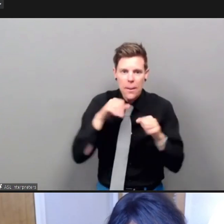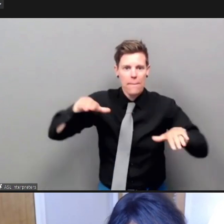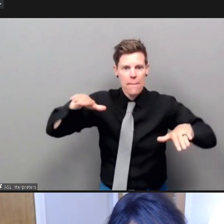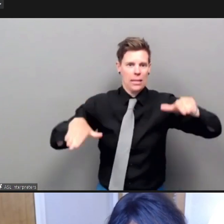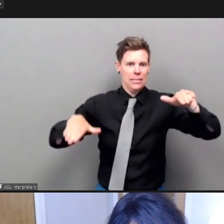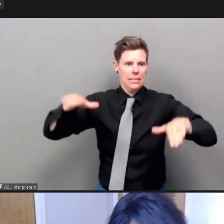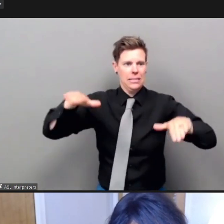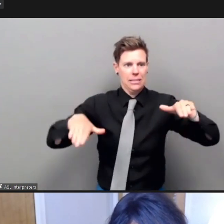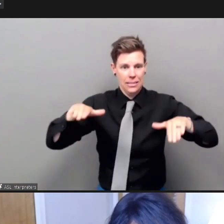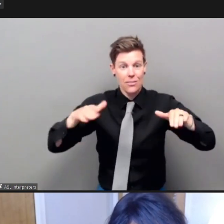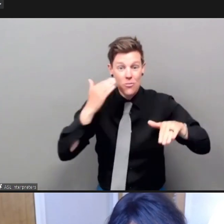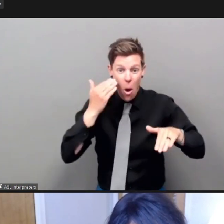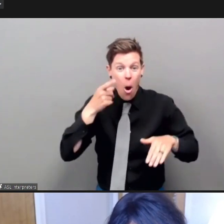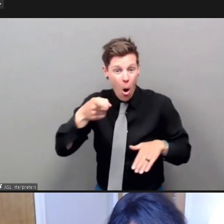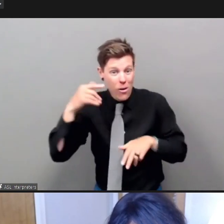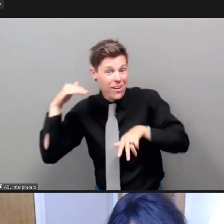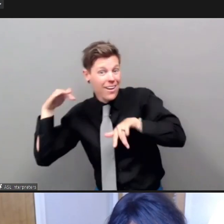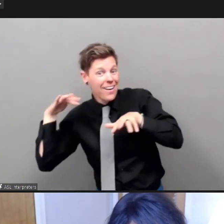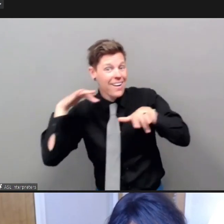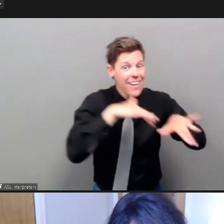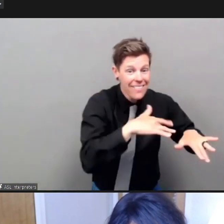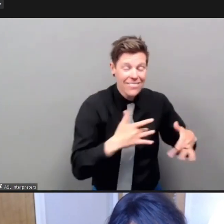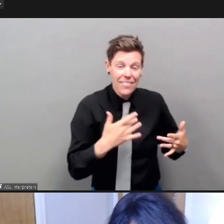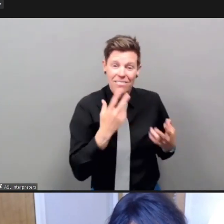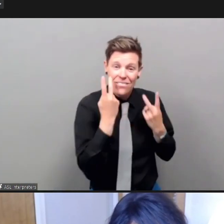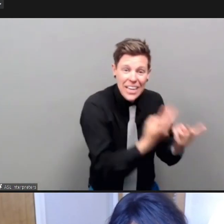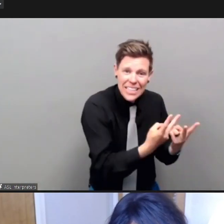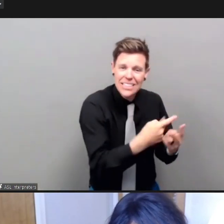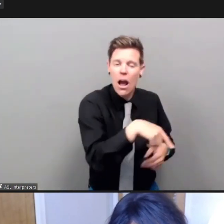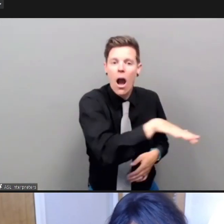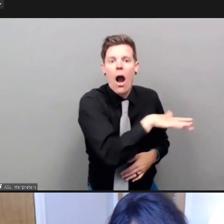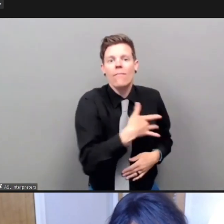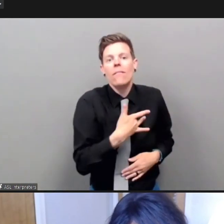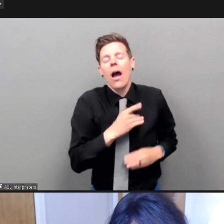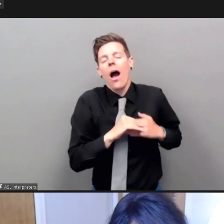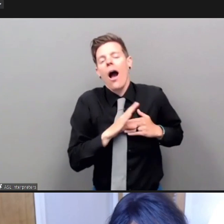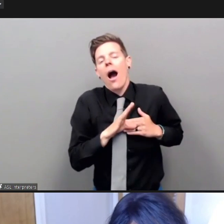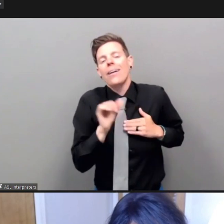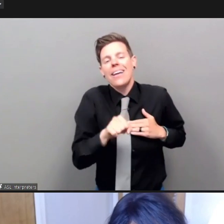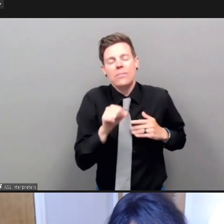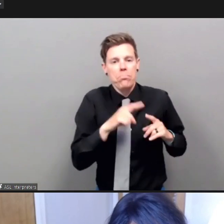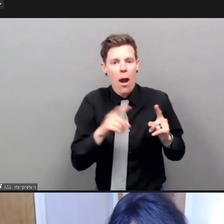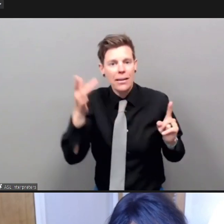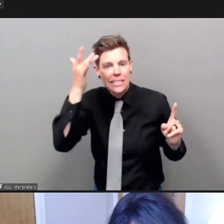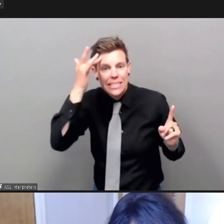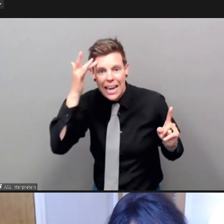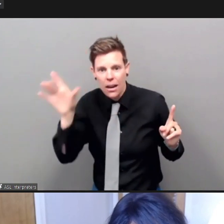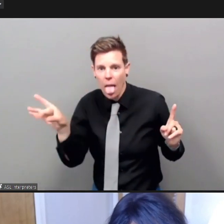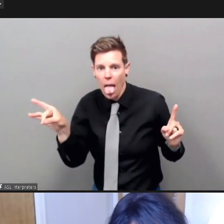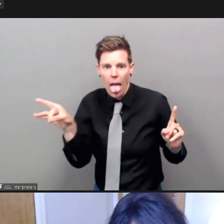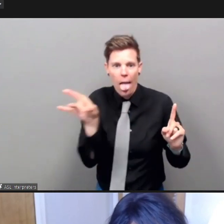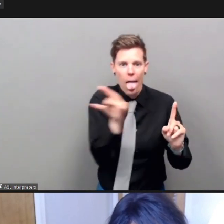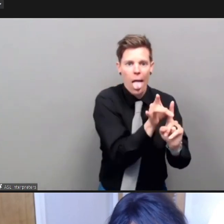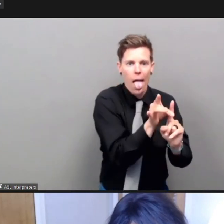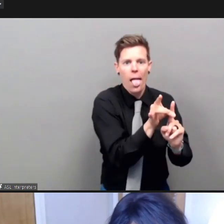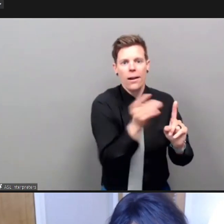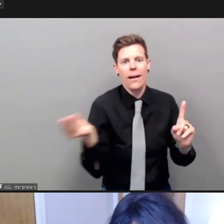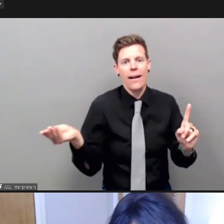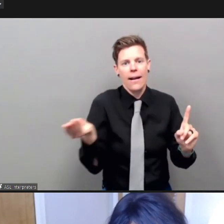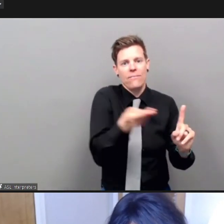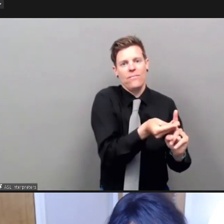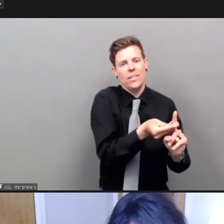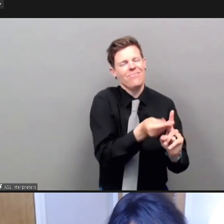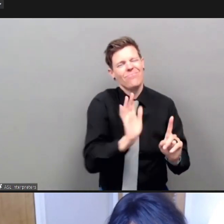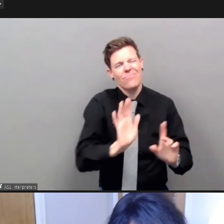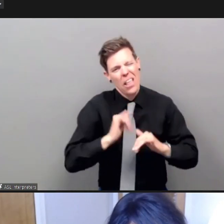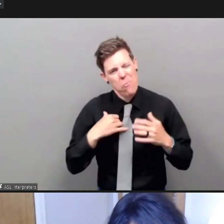with the obvious unhealthy aspects of what happens if someone acquires coronavirus, particularly in that age group and that setting. They